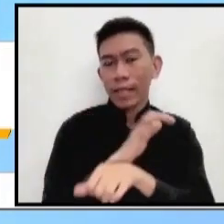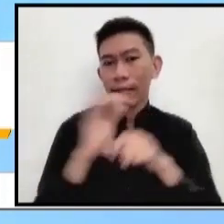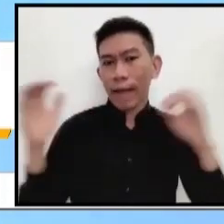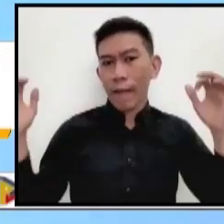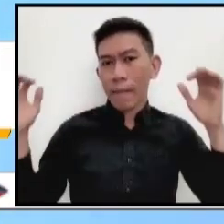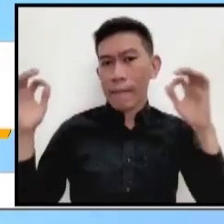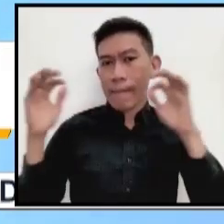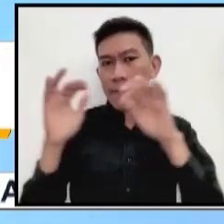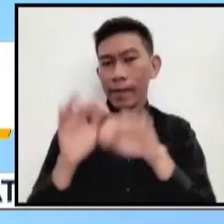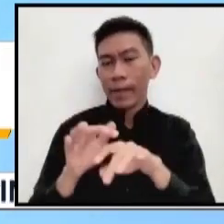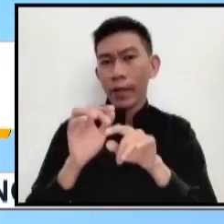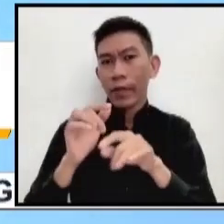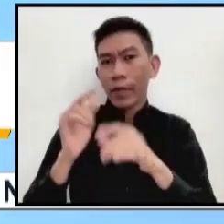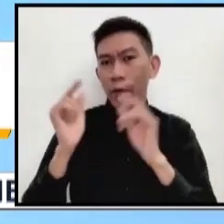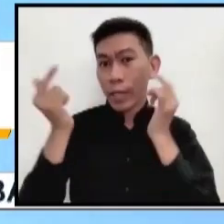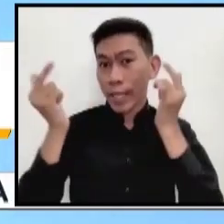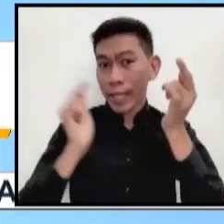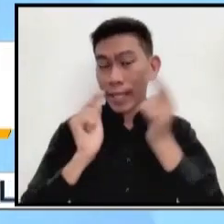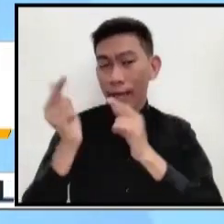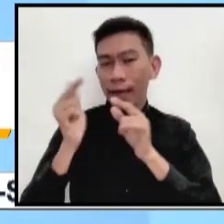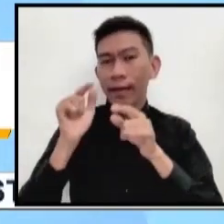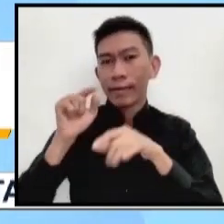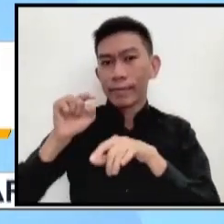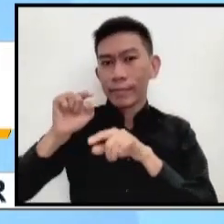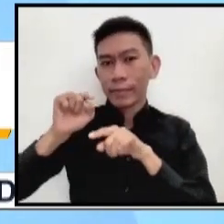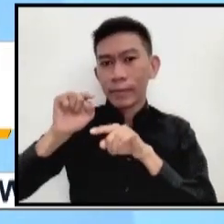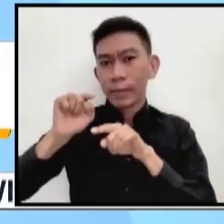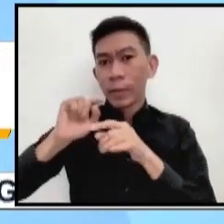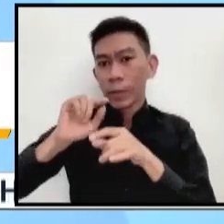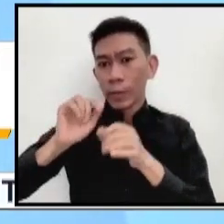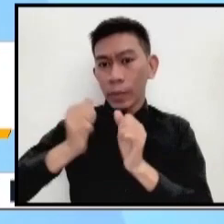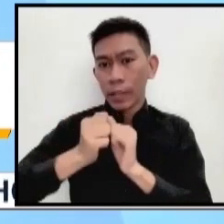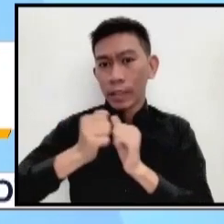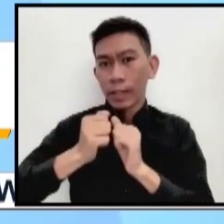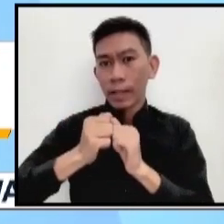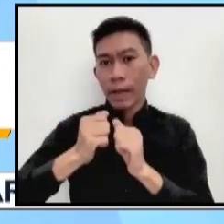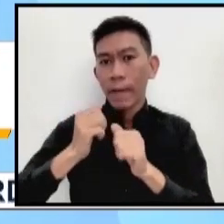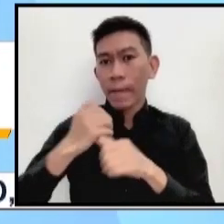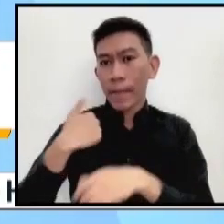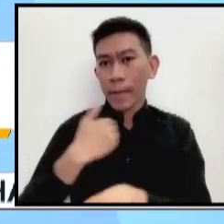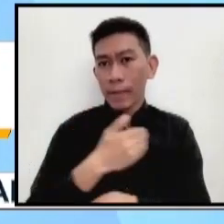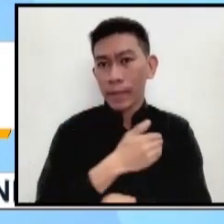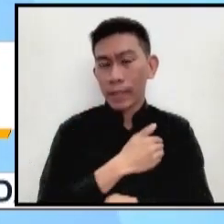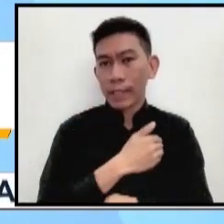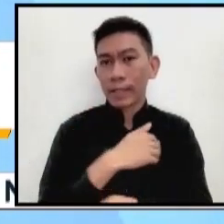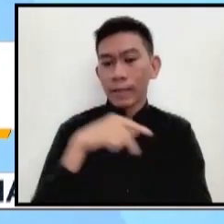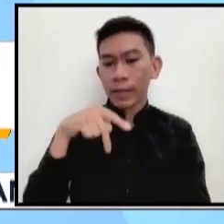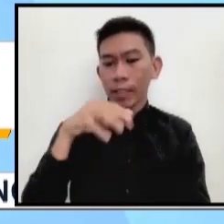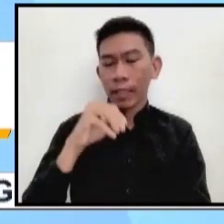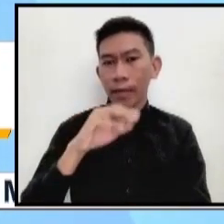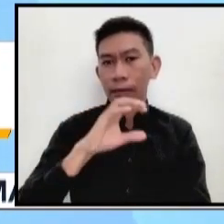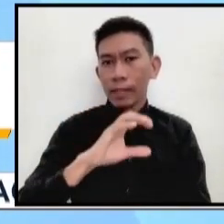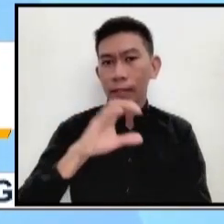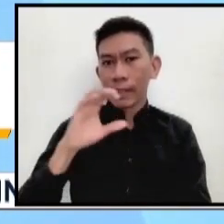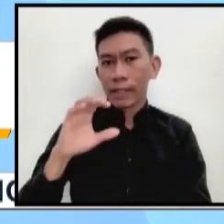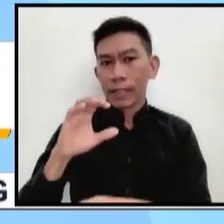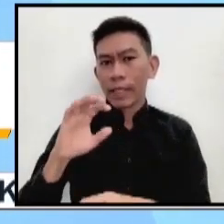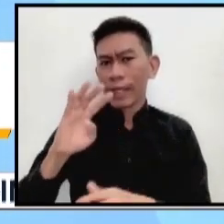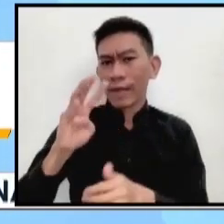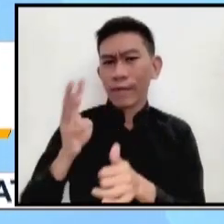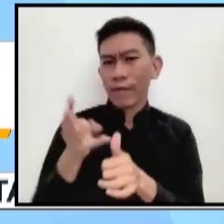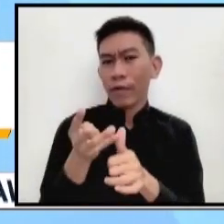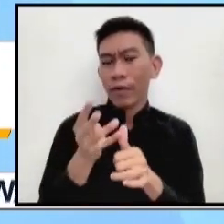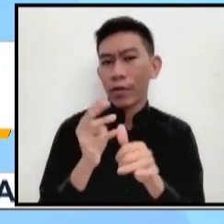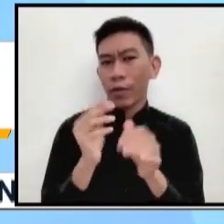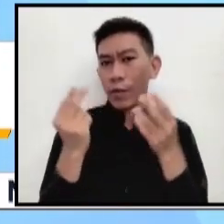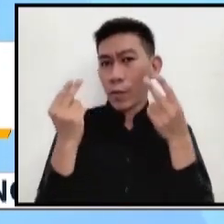Park, not only with the members of the PMCC Fort Watch, but also the rest of